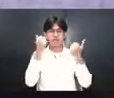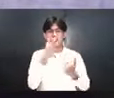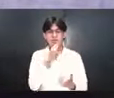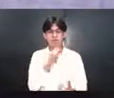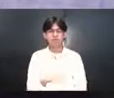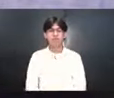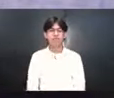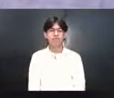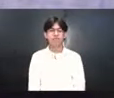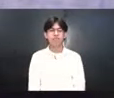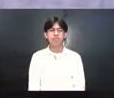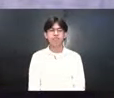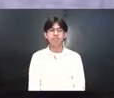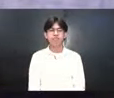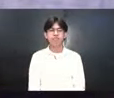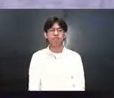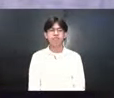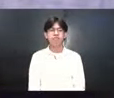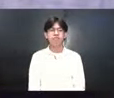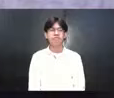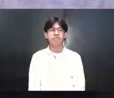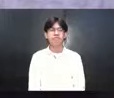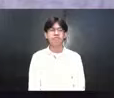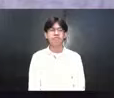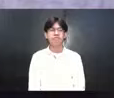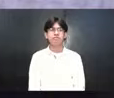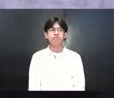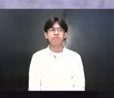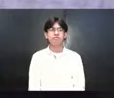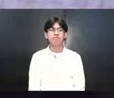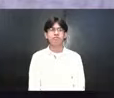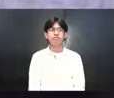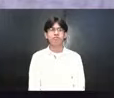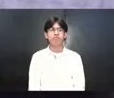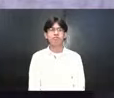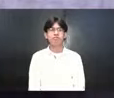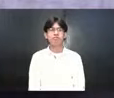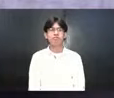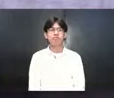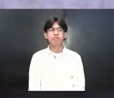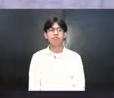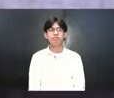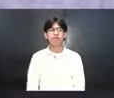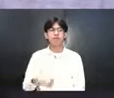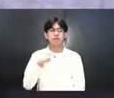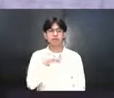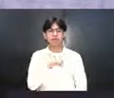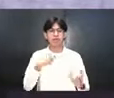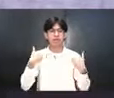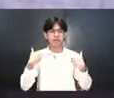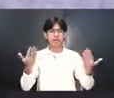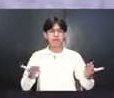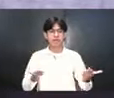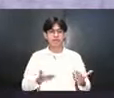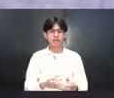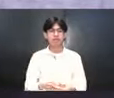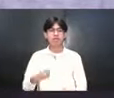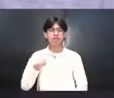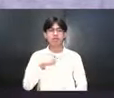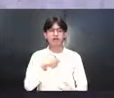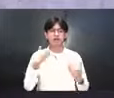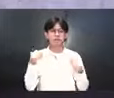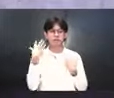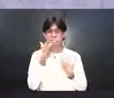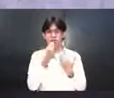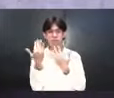natin. Do we see a raise of hands? Ayan, we have couples in the house. So for all our birthday celebrants and